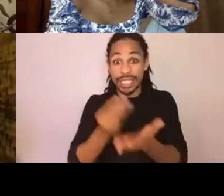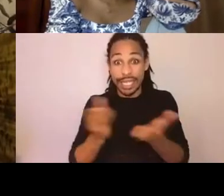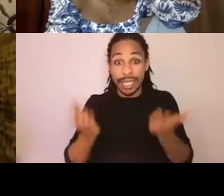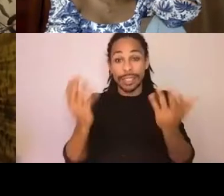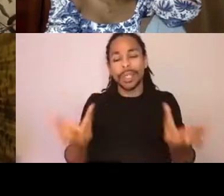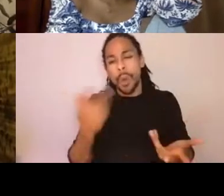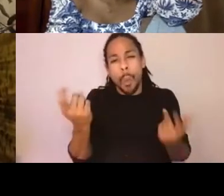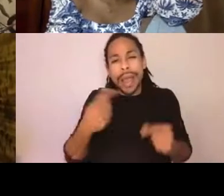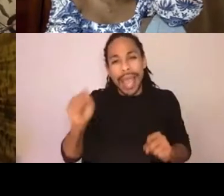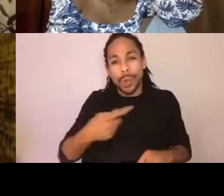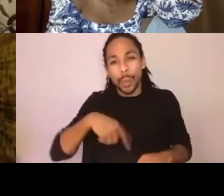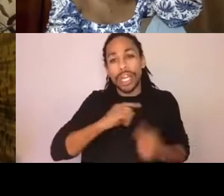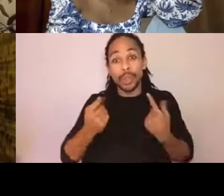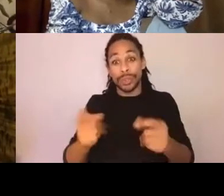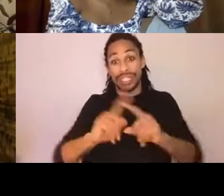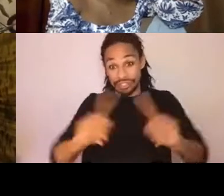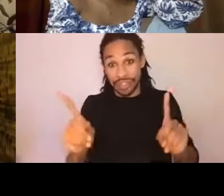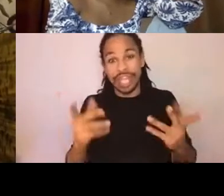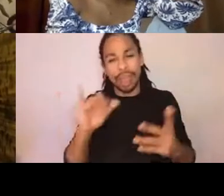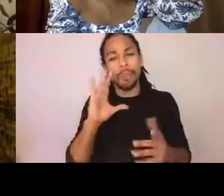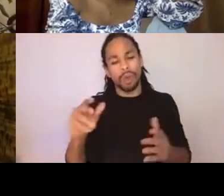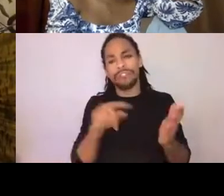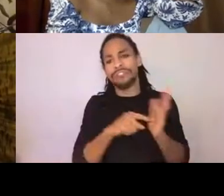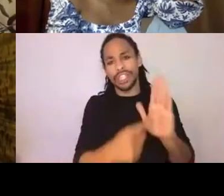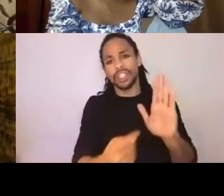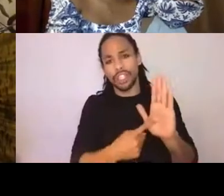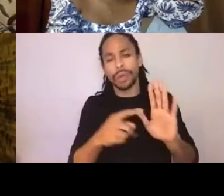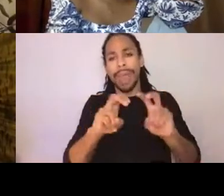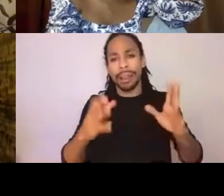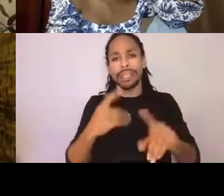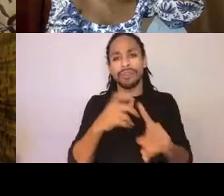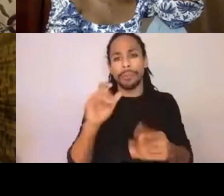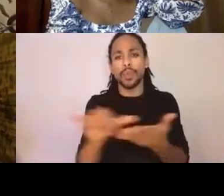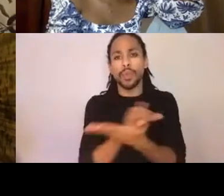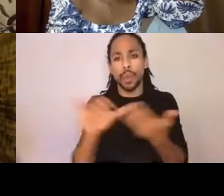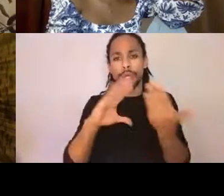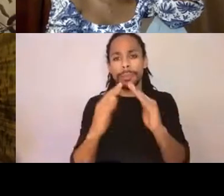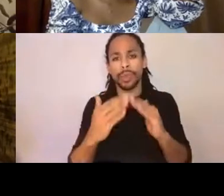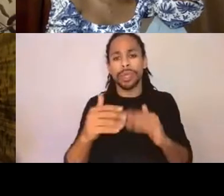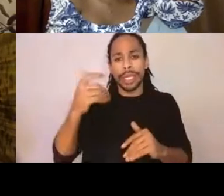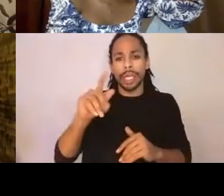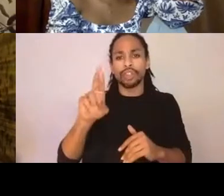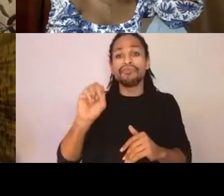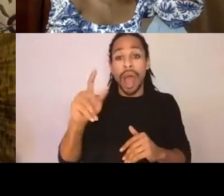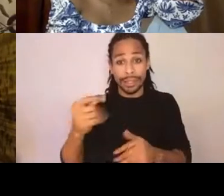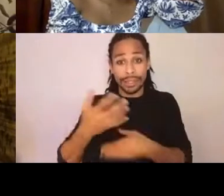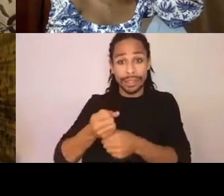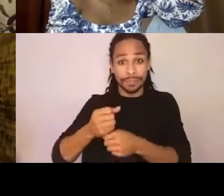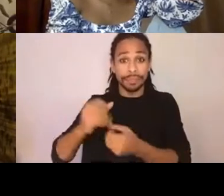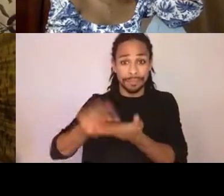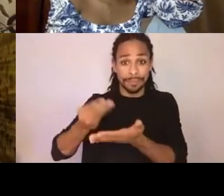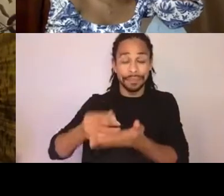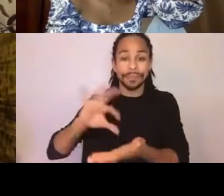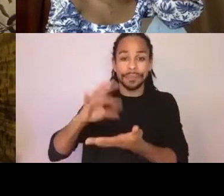feature panelists from the New York Community Trust, Nathan Cummings Foundation, the Arab American